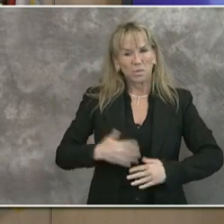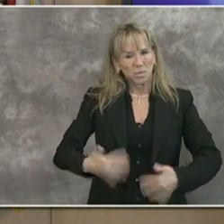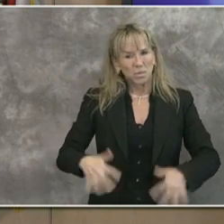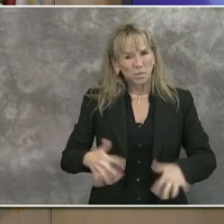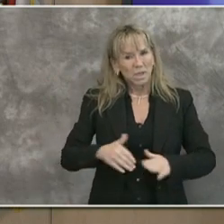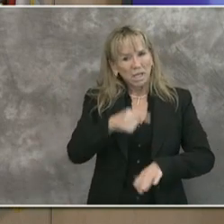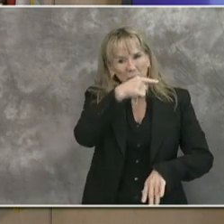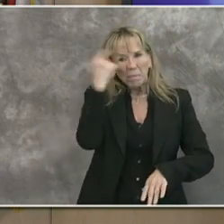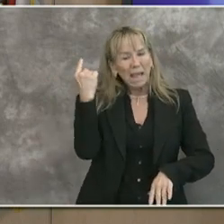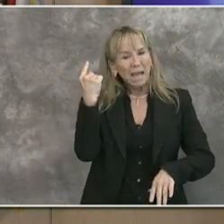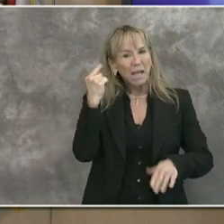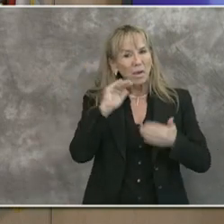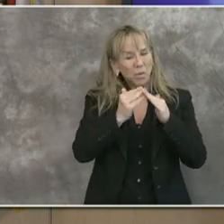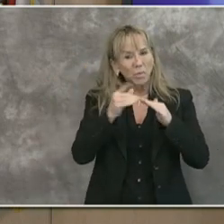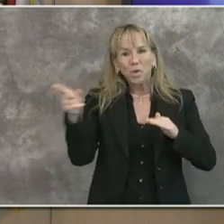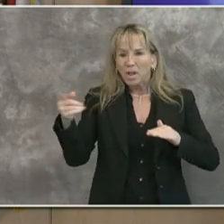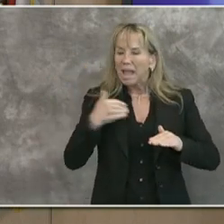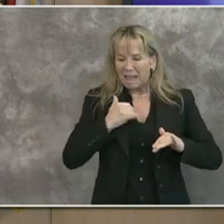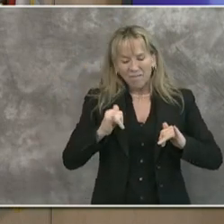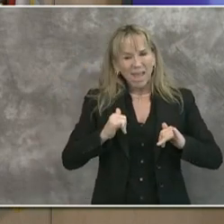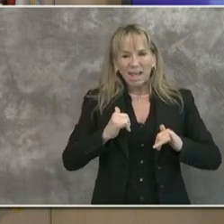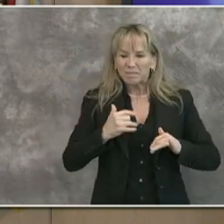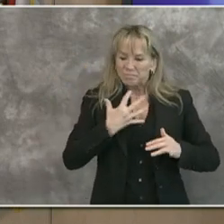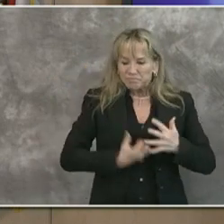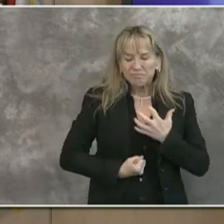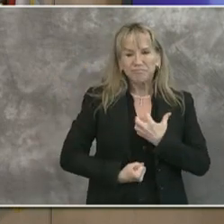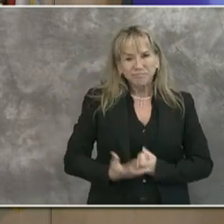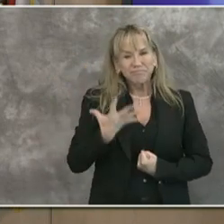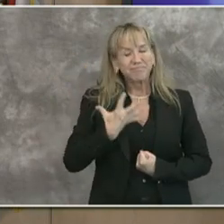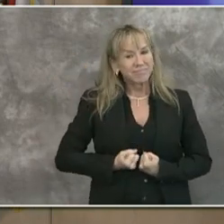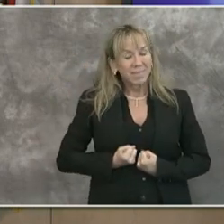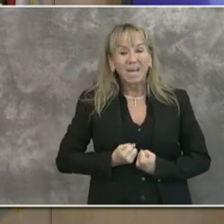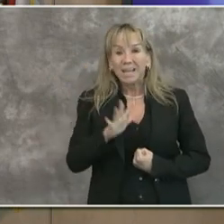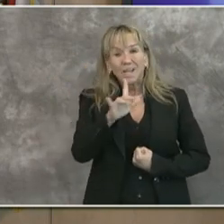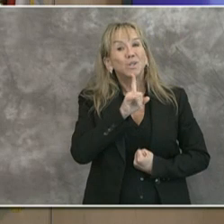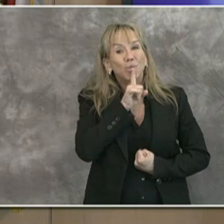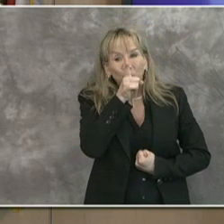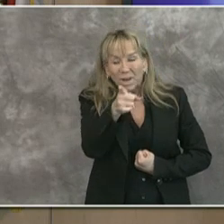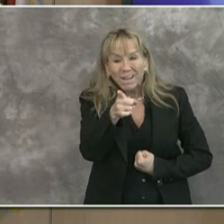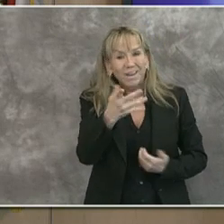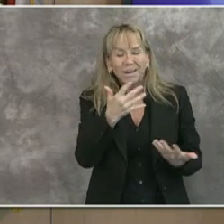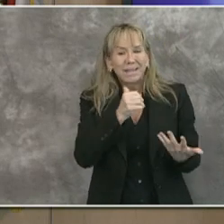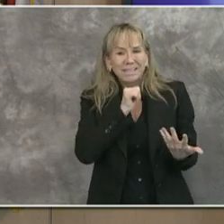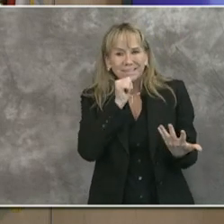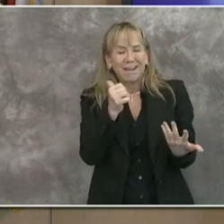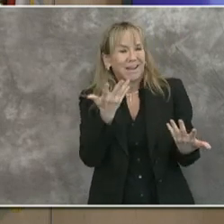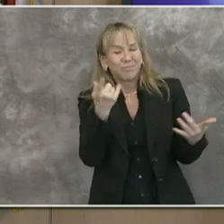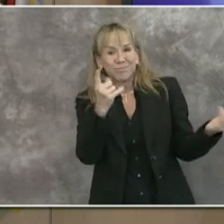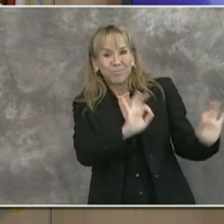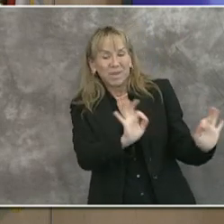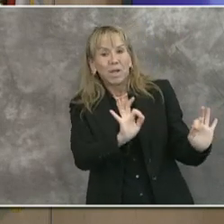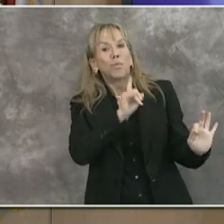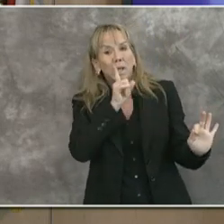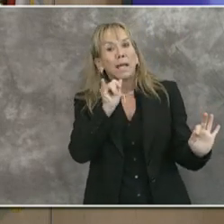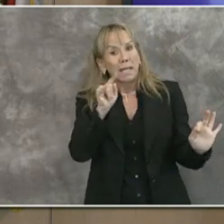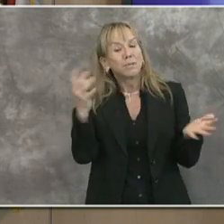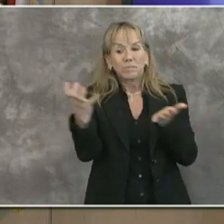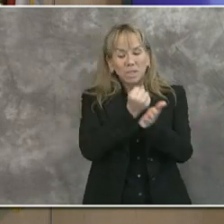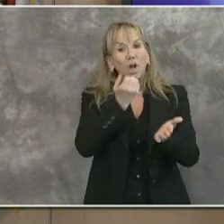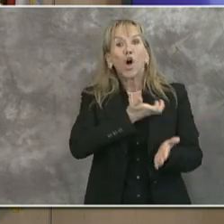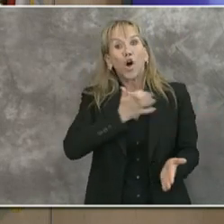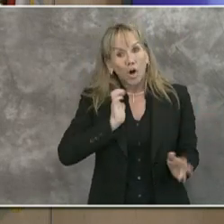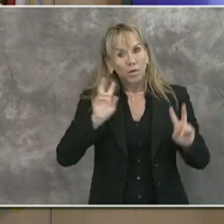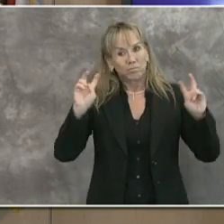communities. This pain is real, it is genuine, and it deserves not only our support, but our actions to address the